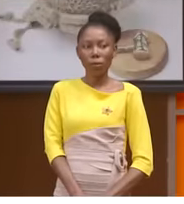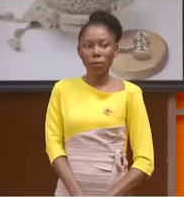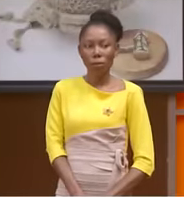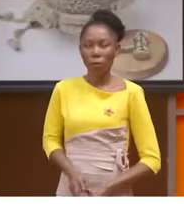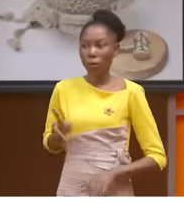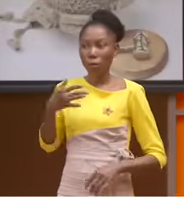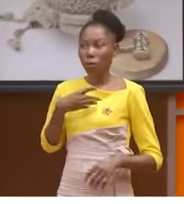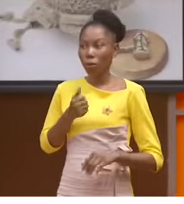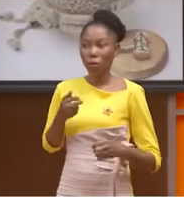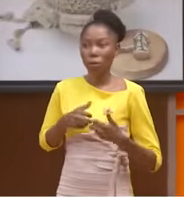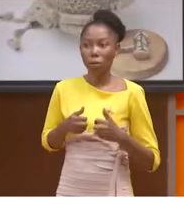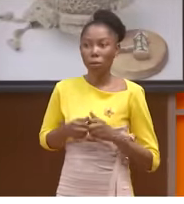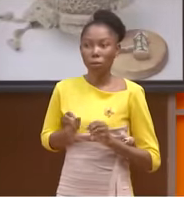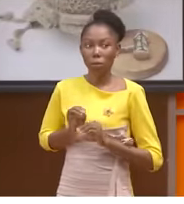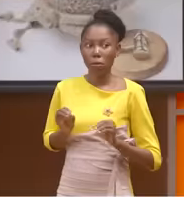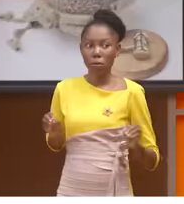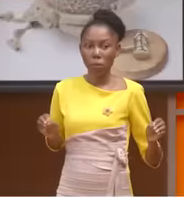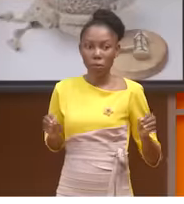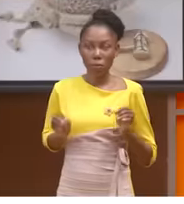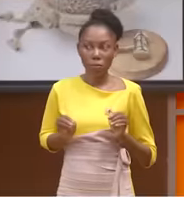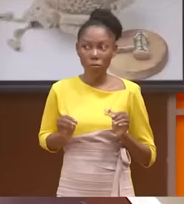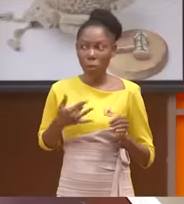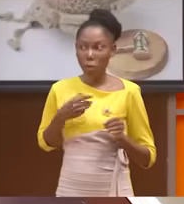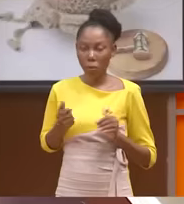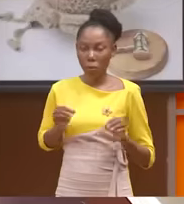Is there any other issue? Any other thing?